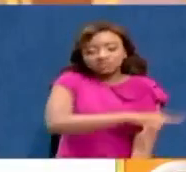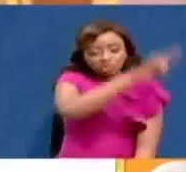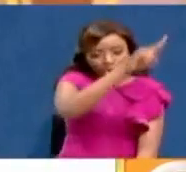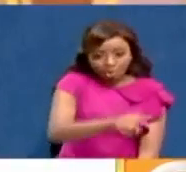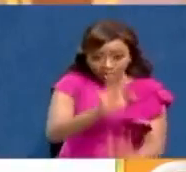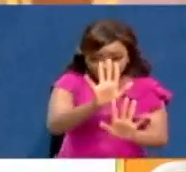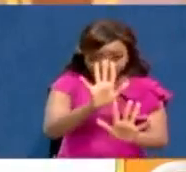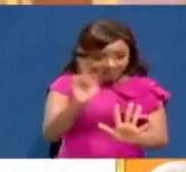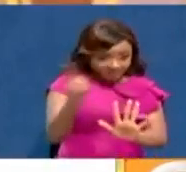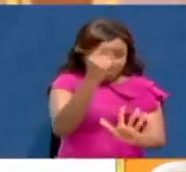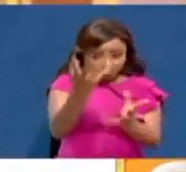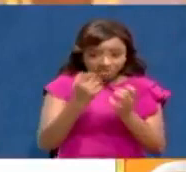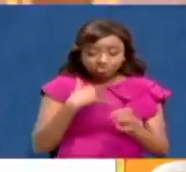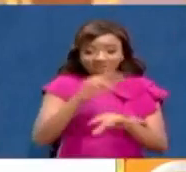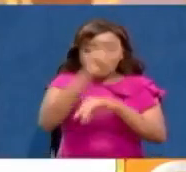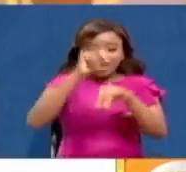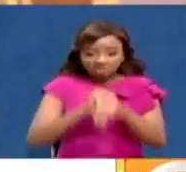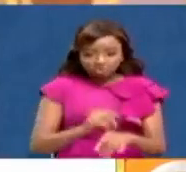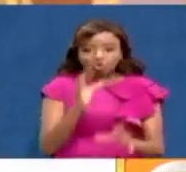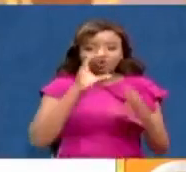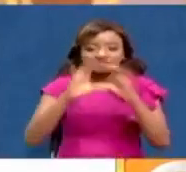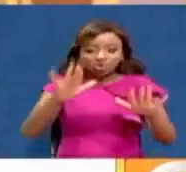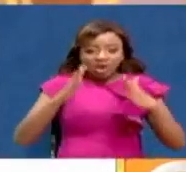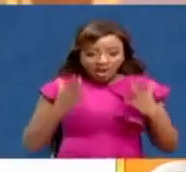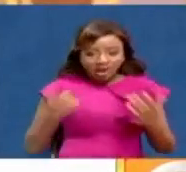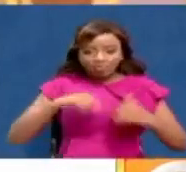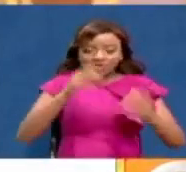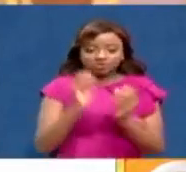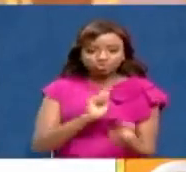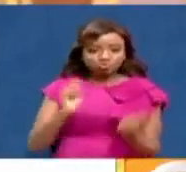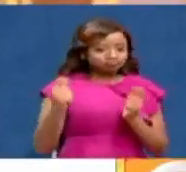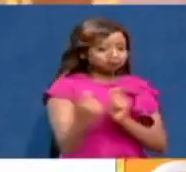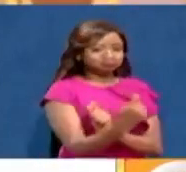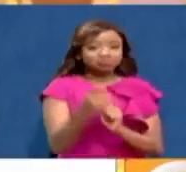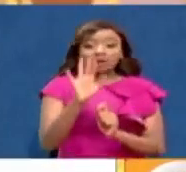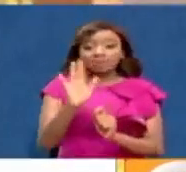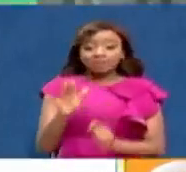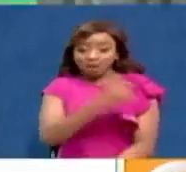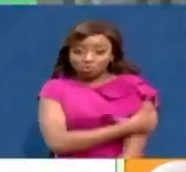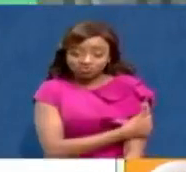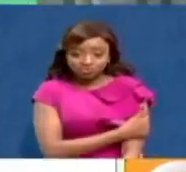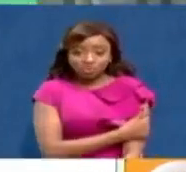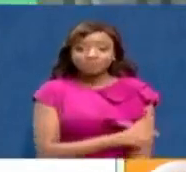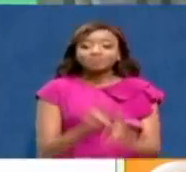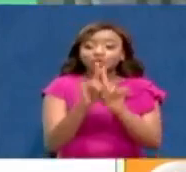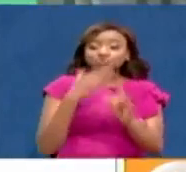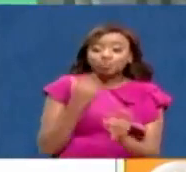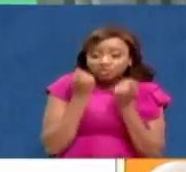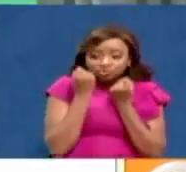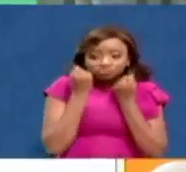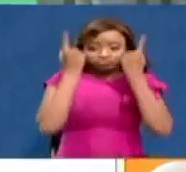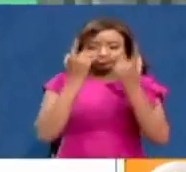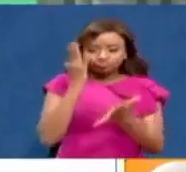we should be doing now should be having a national conversation on how we need to revolutionize Pumwani Maternity Hospital. To understand